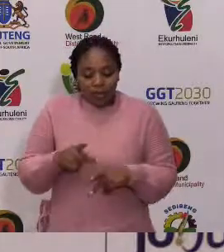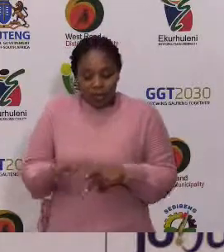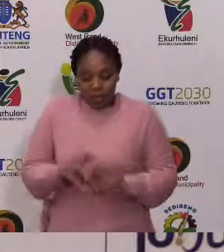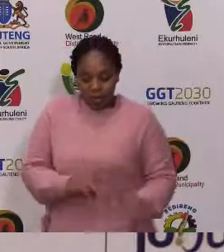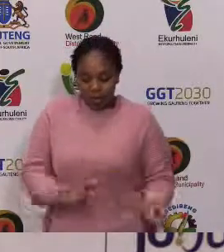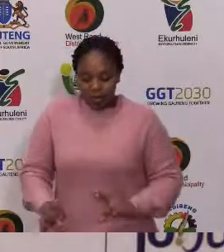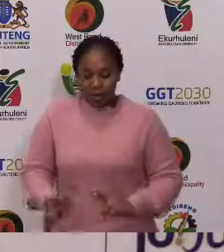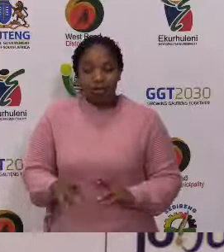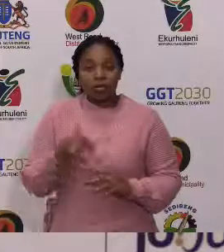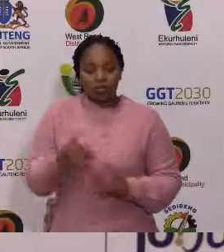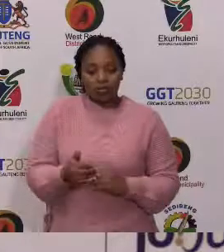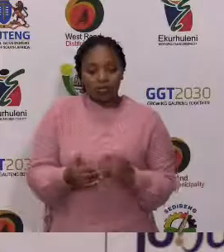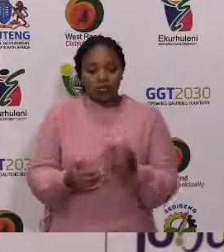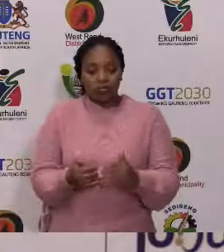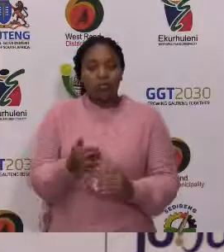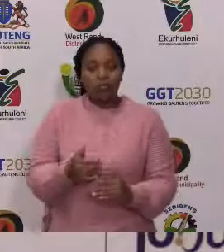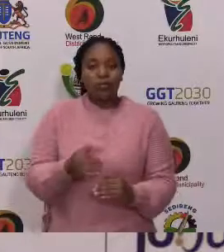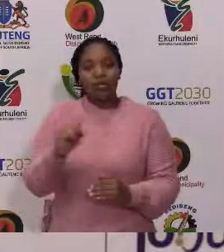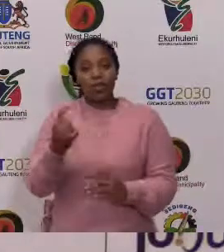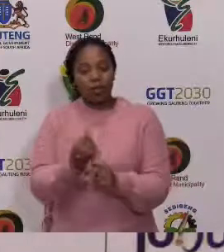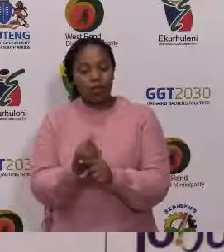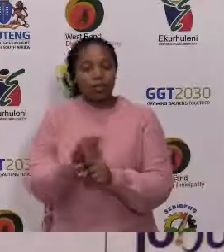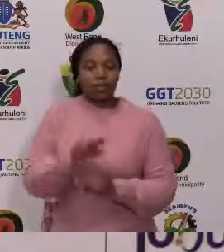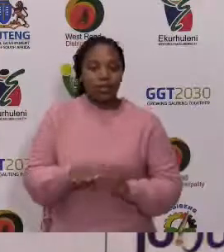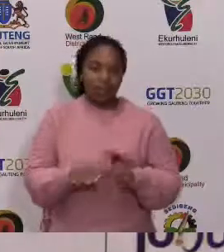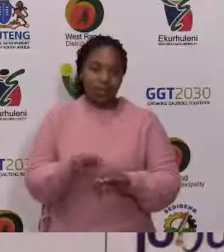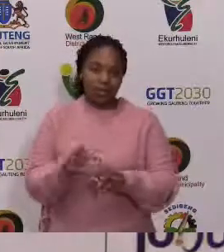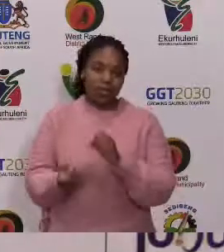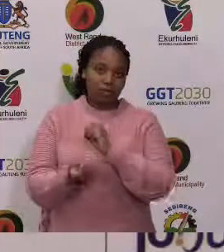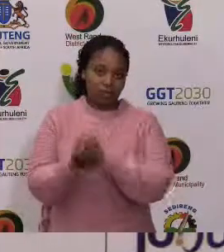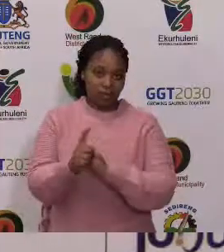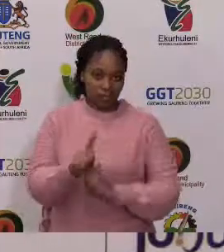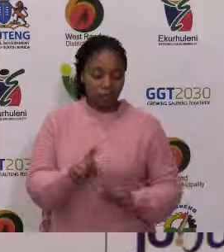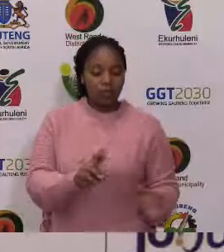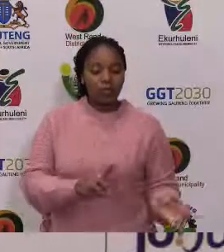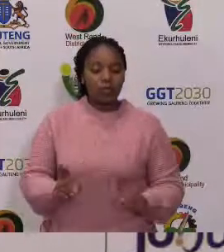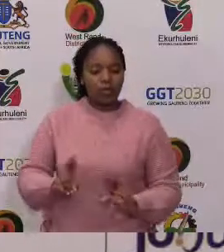a resurgence plan. So how ready are our